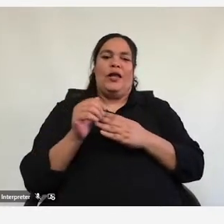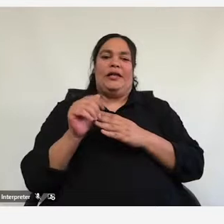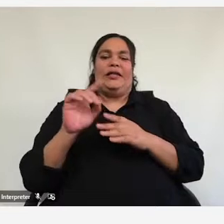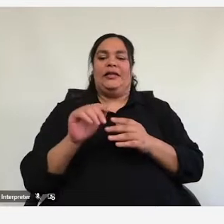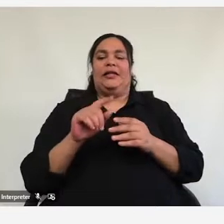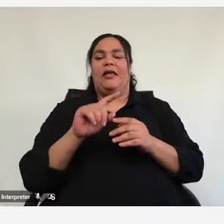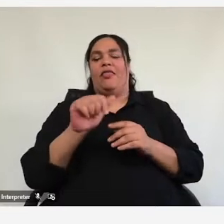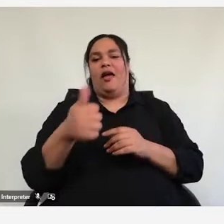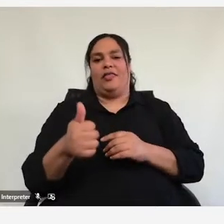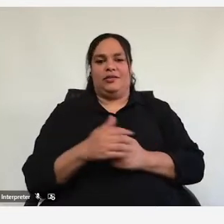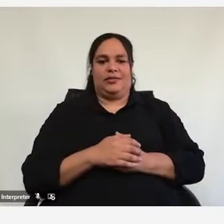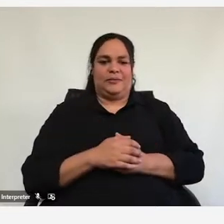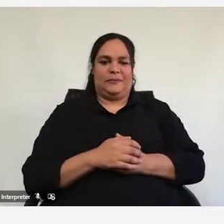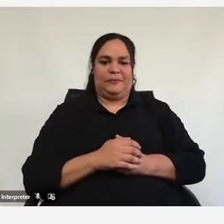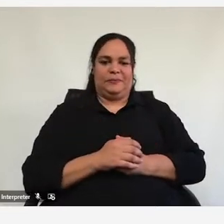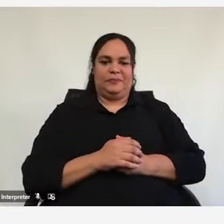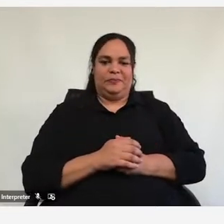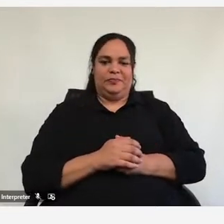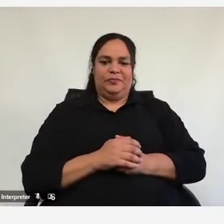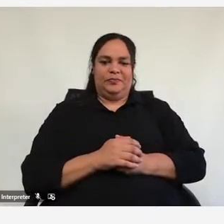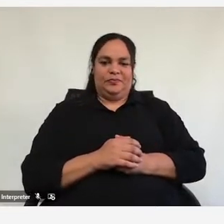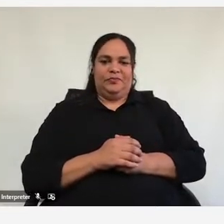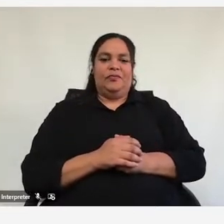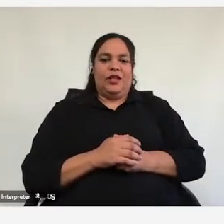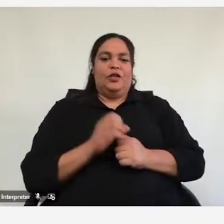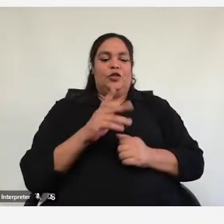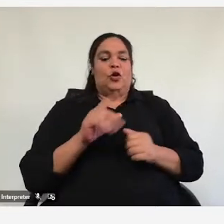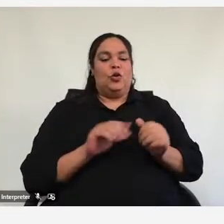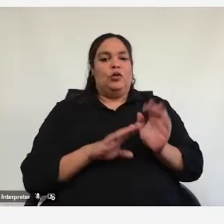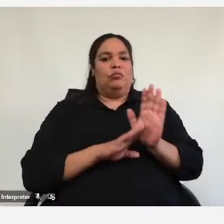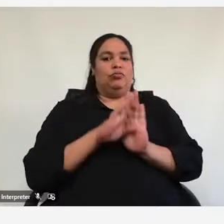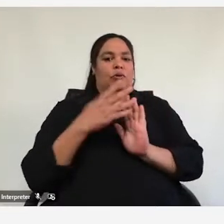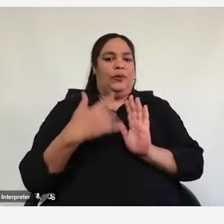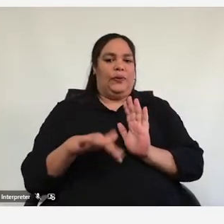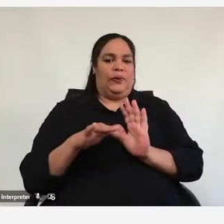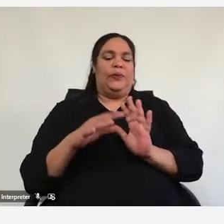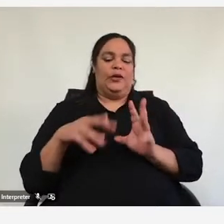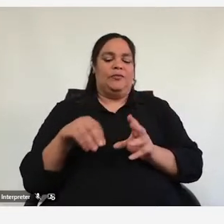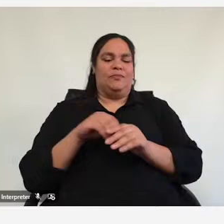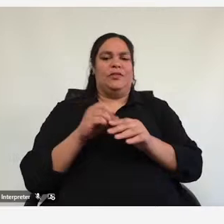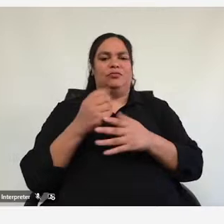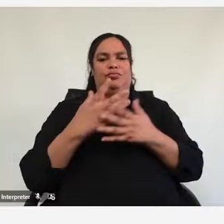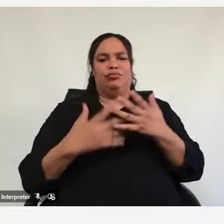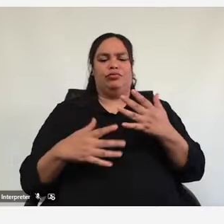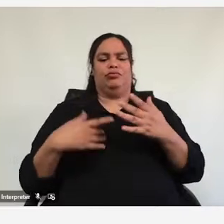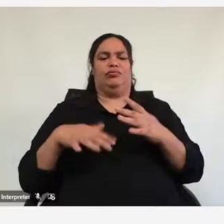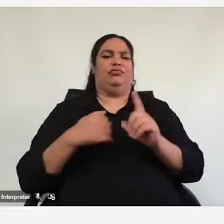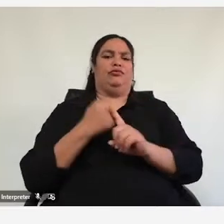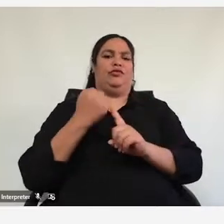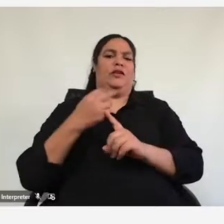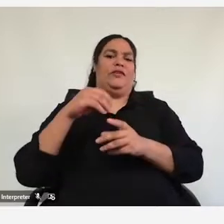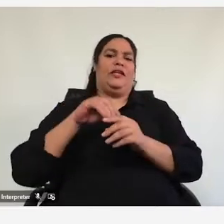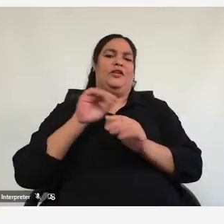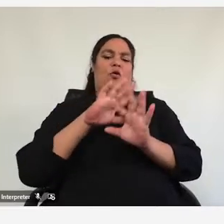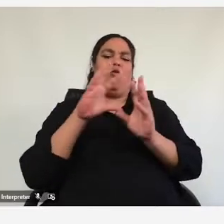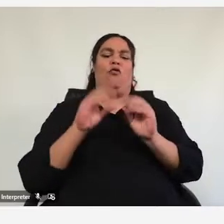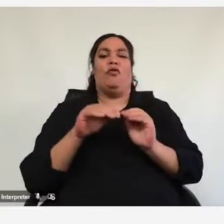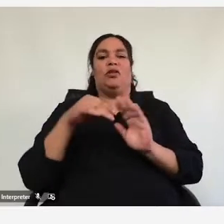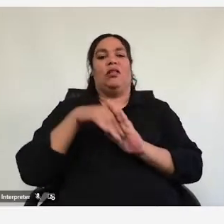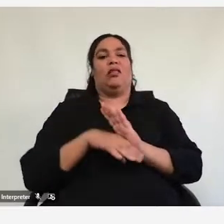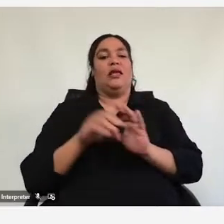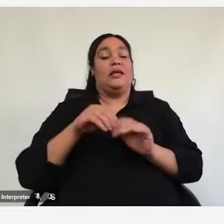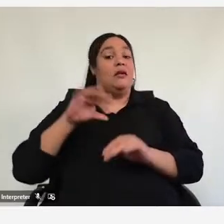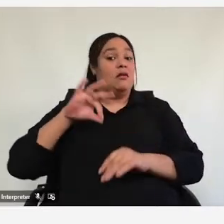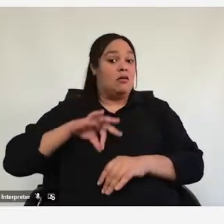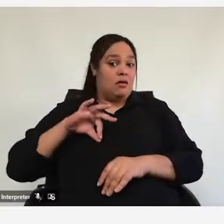others. The substantial rise is attributed to several key drivers, including an overall decline in